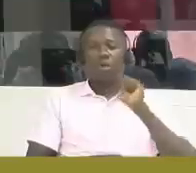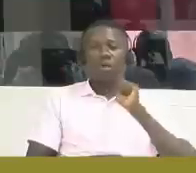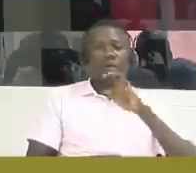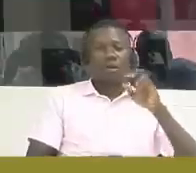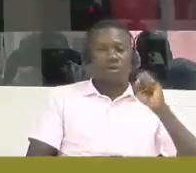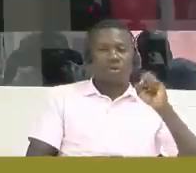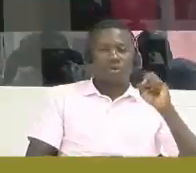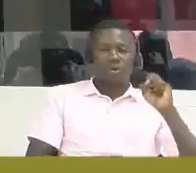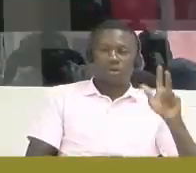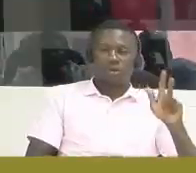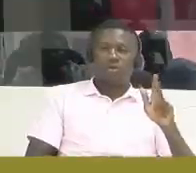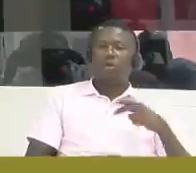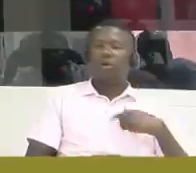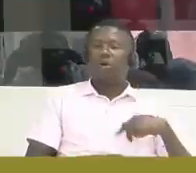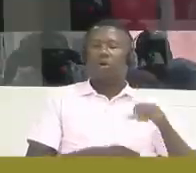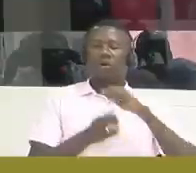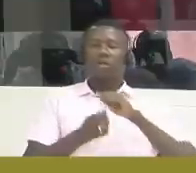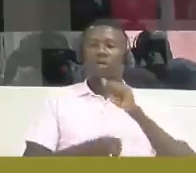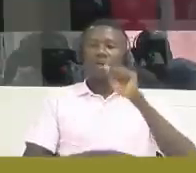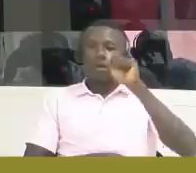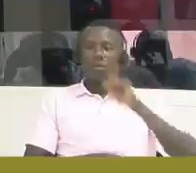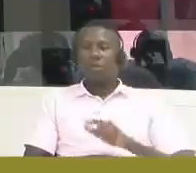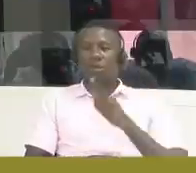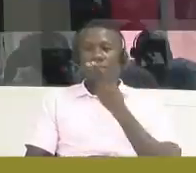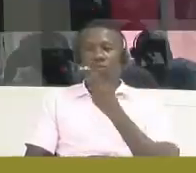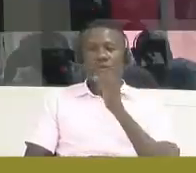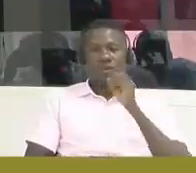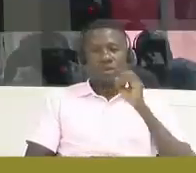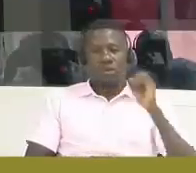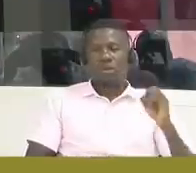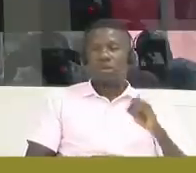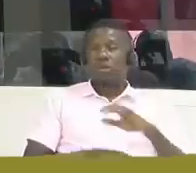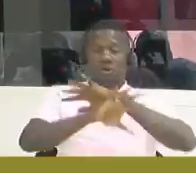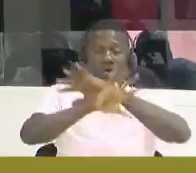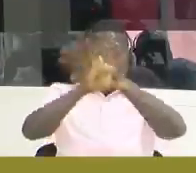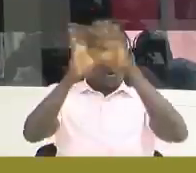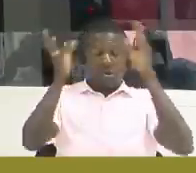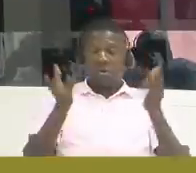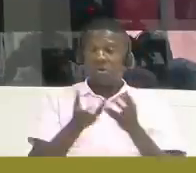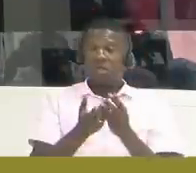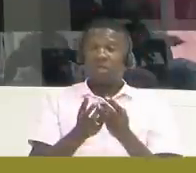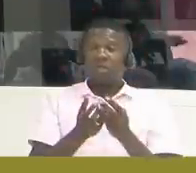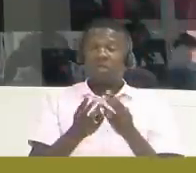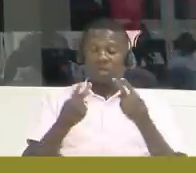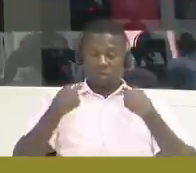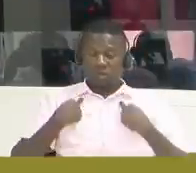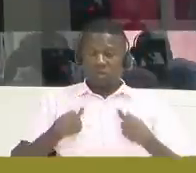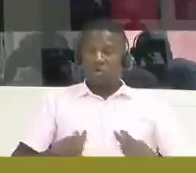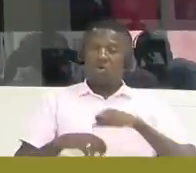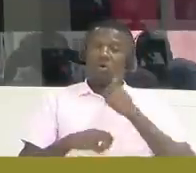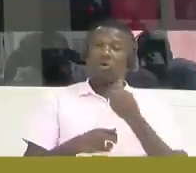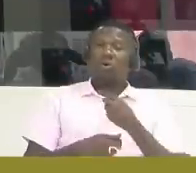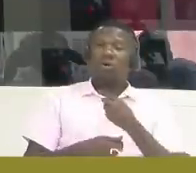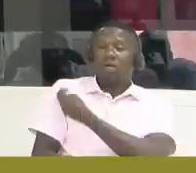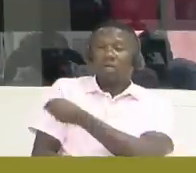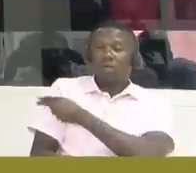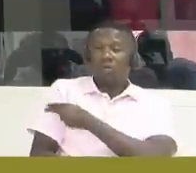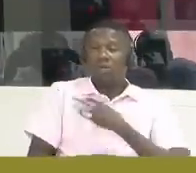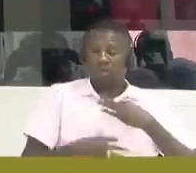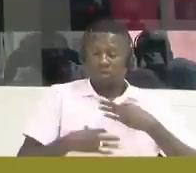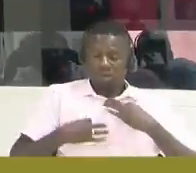2000, and all in ceremonial uniform or Red Cross t-shirts. The Red